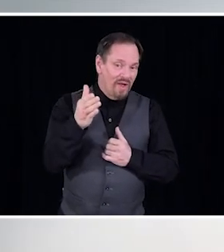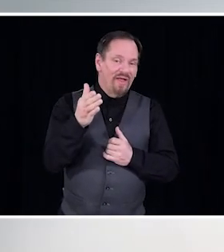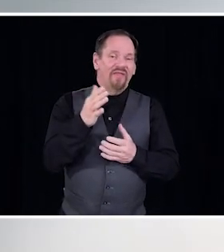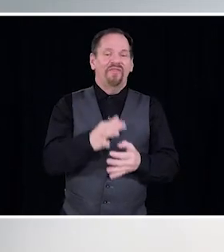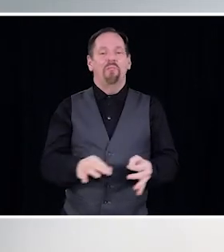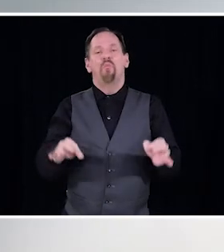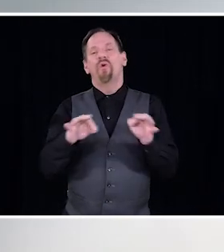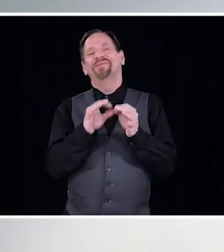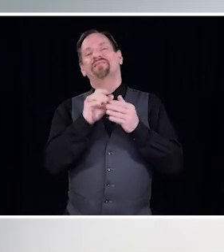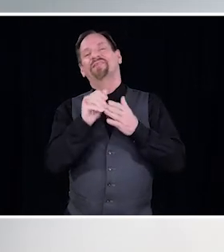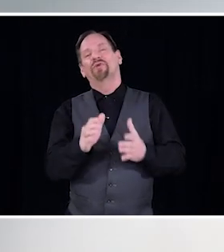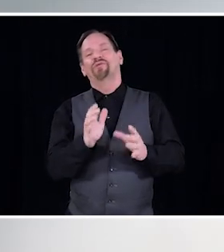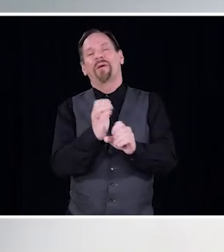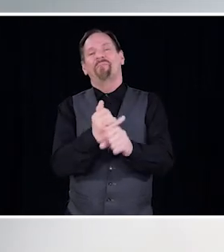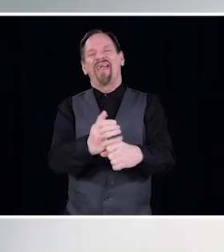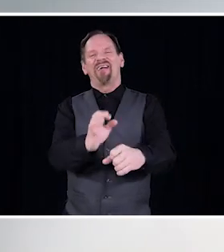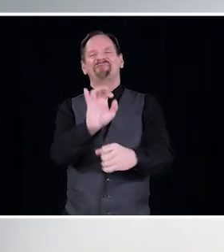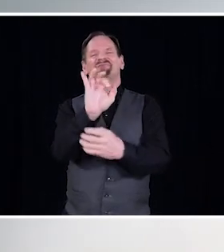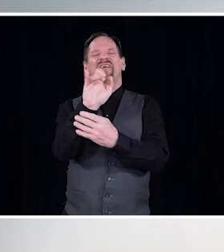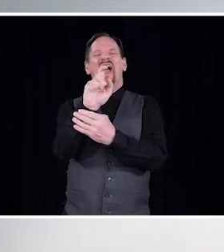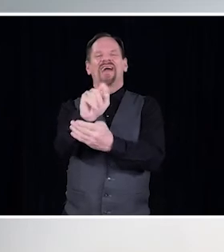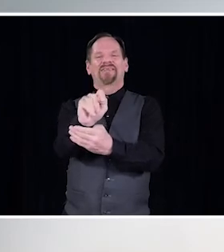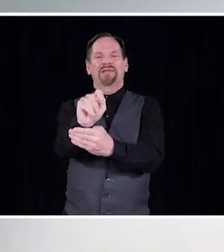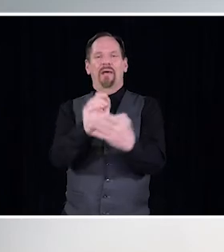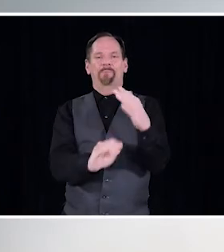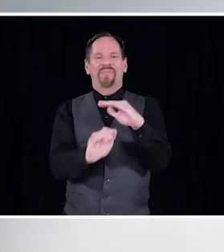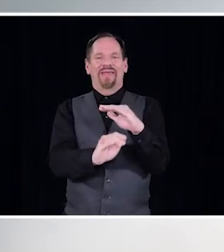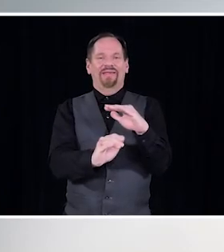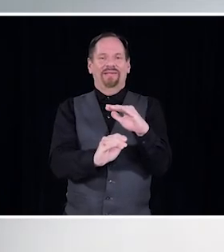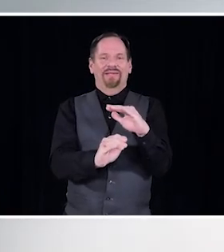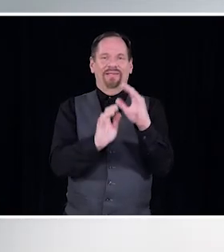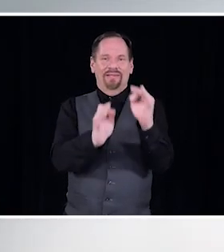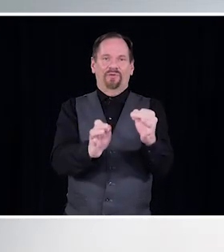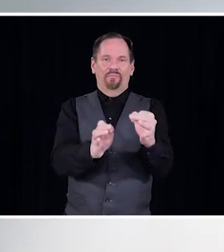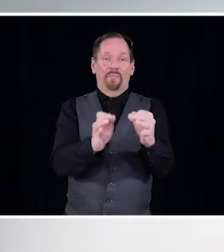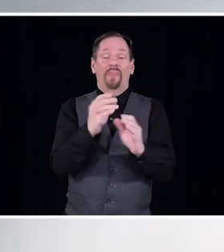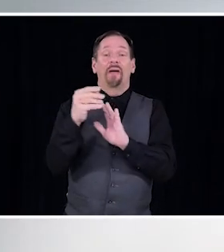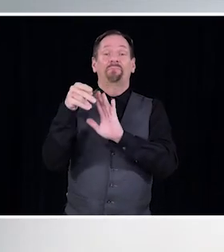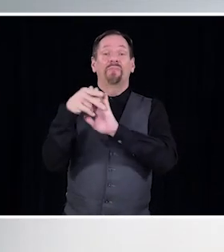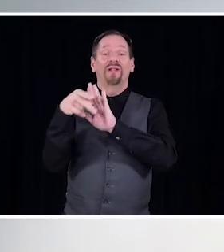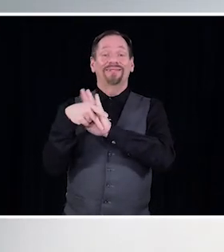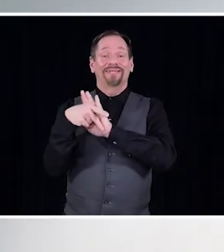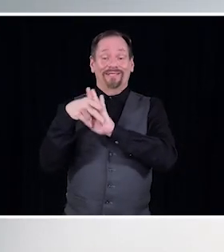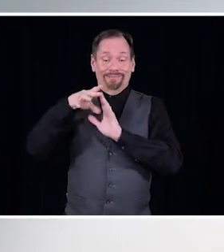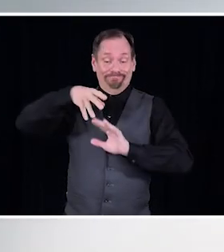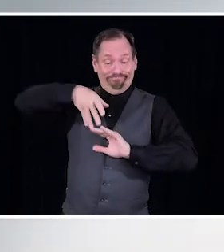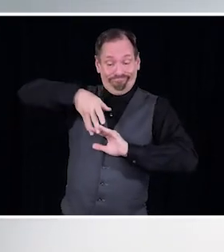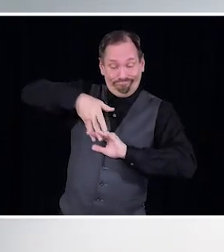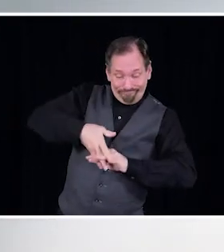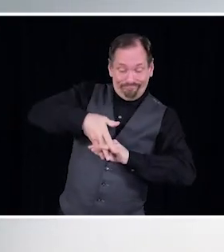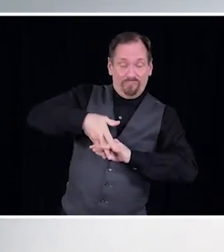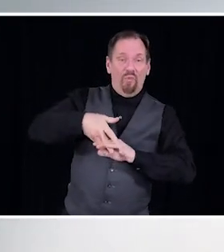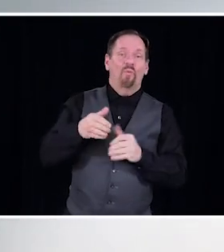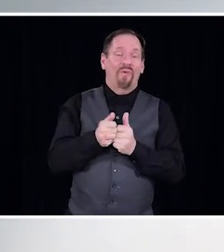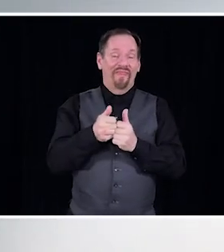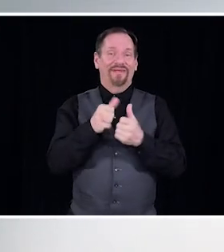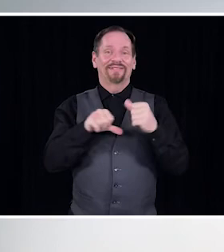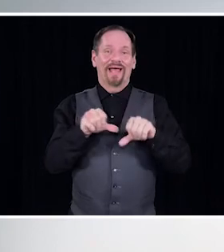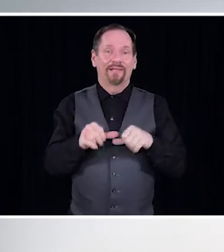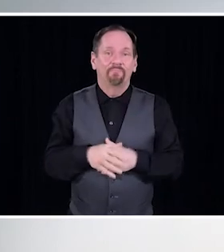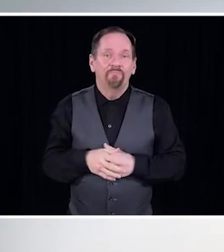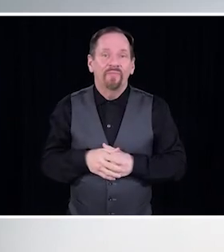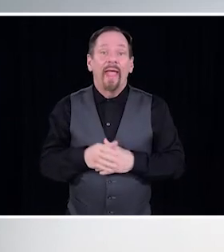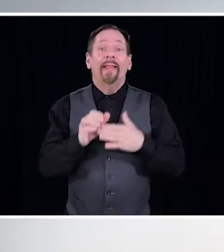make fact-based decisions and who create policy that's grounded in science, and that a leader's commitment